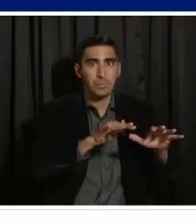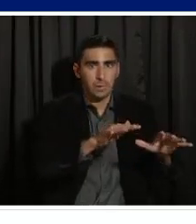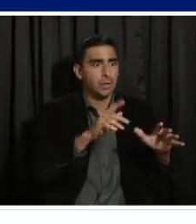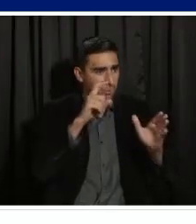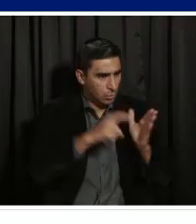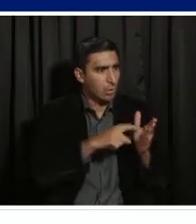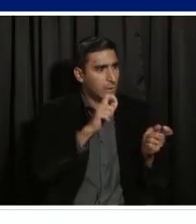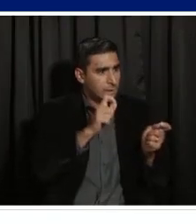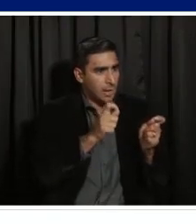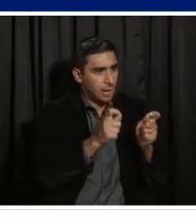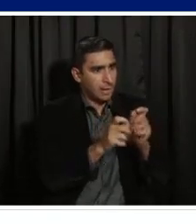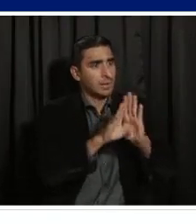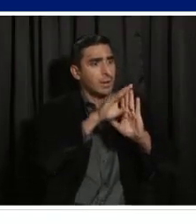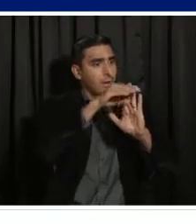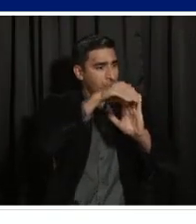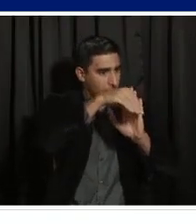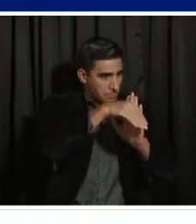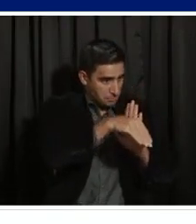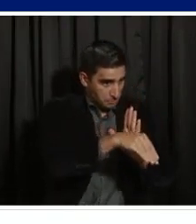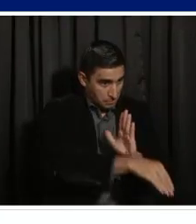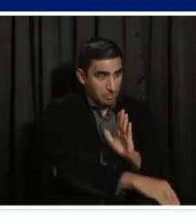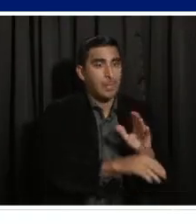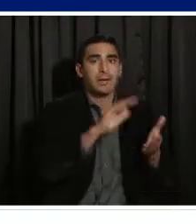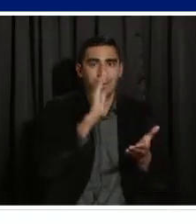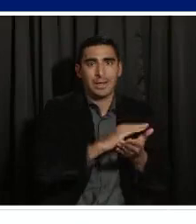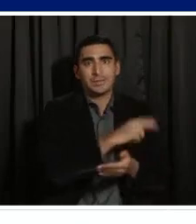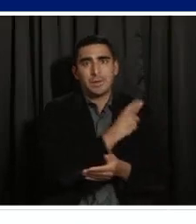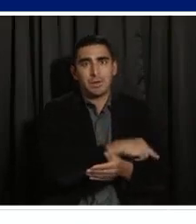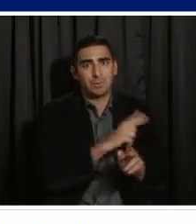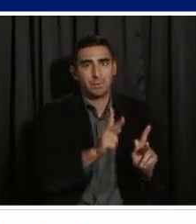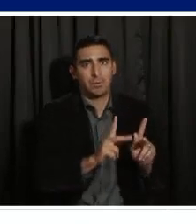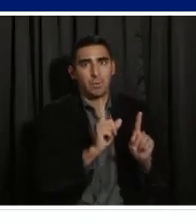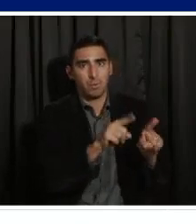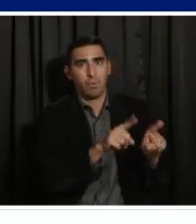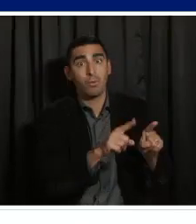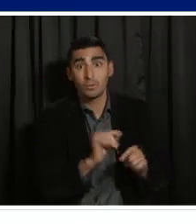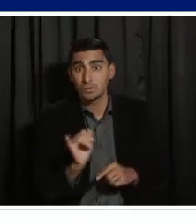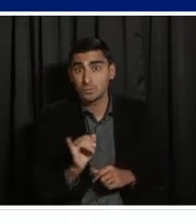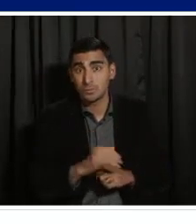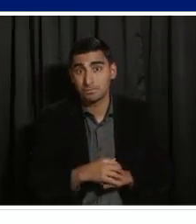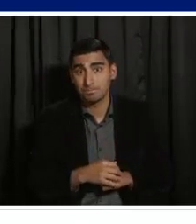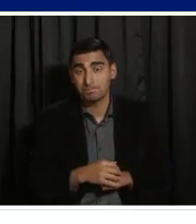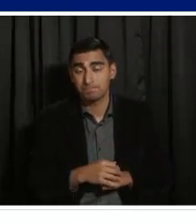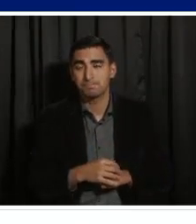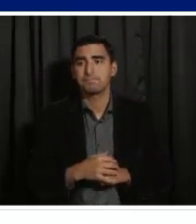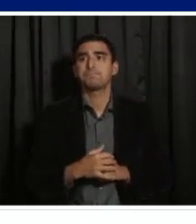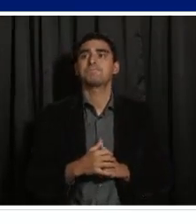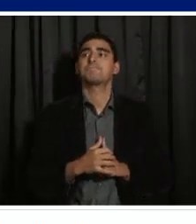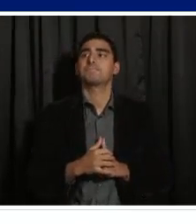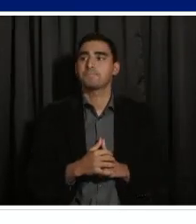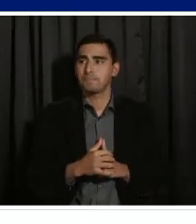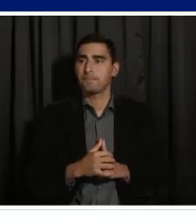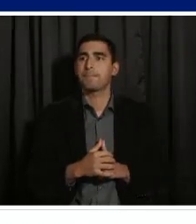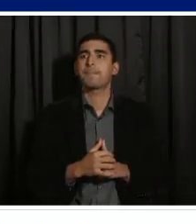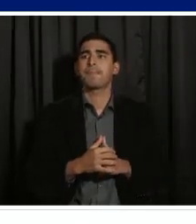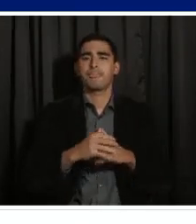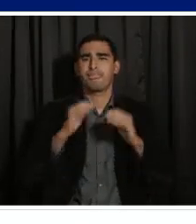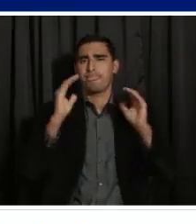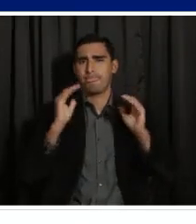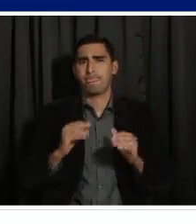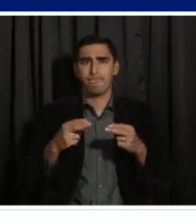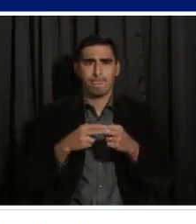their trends in cases and hospitalizations. Next slide, please. So next I want to go dig in a little bit deeper into